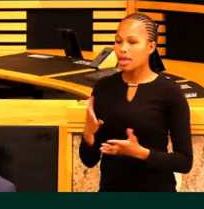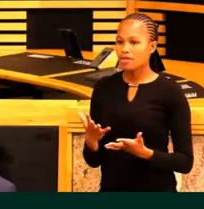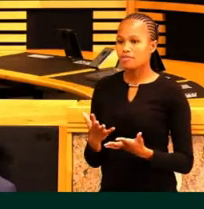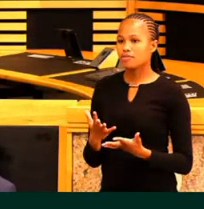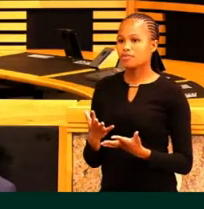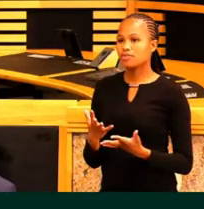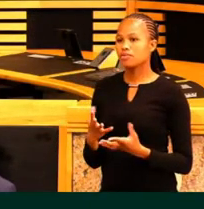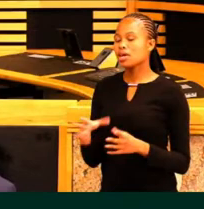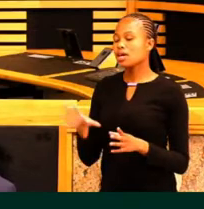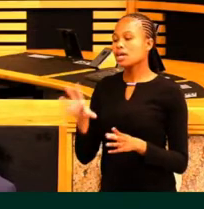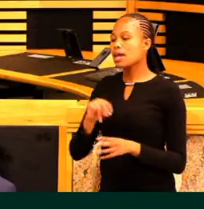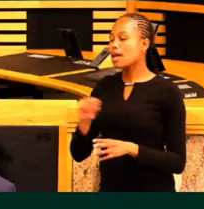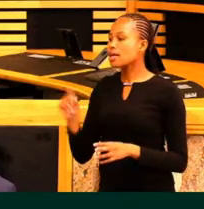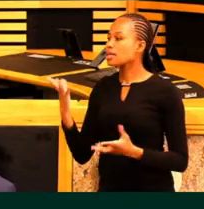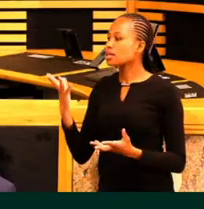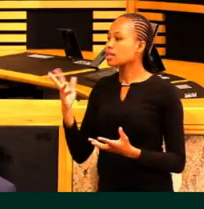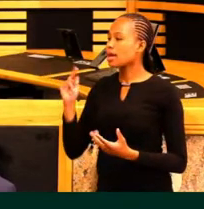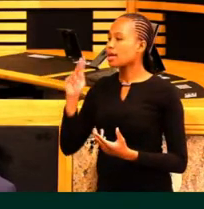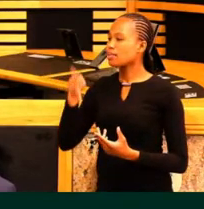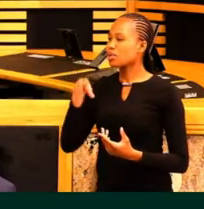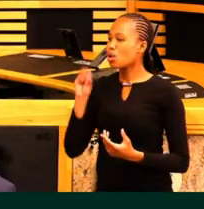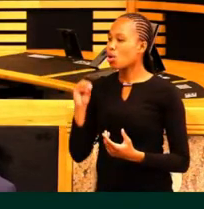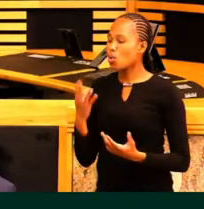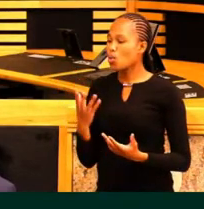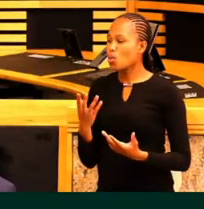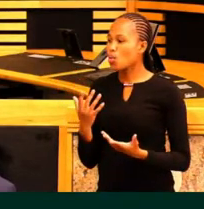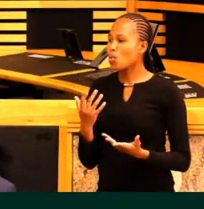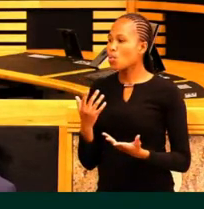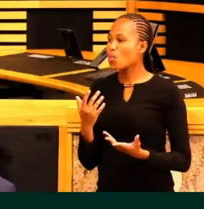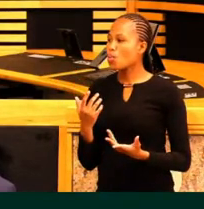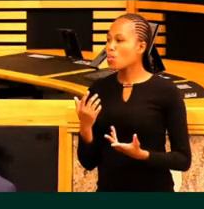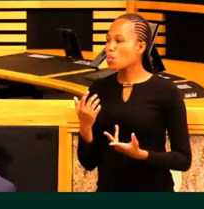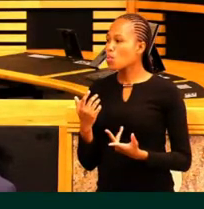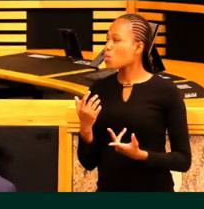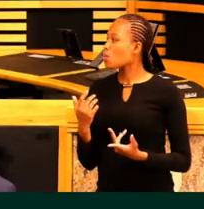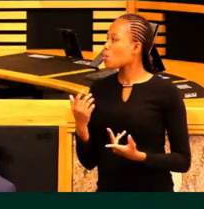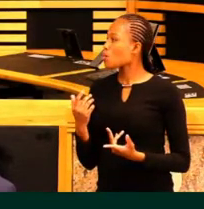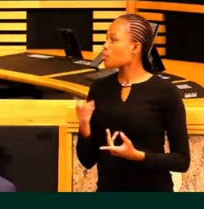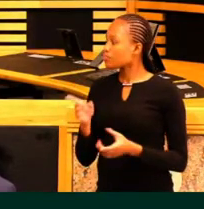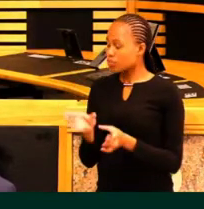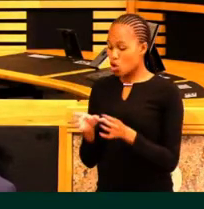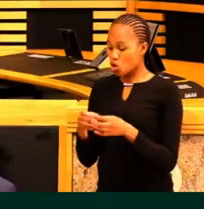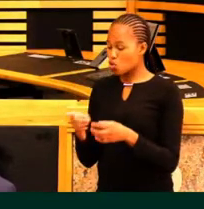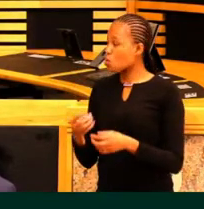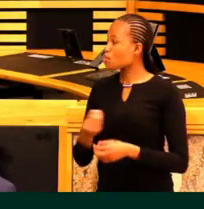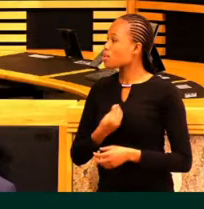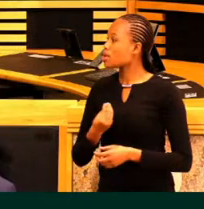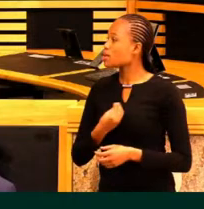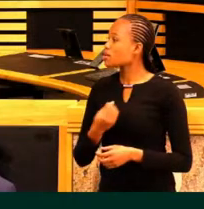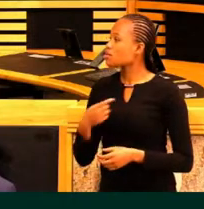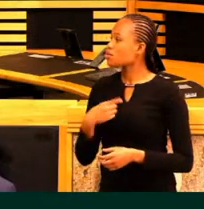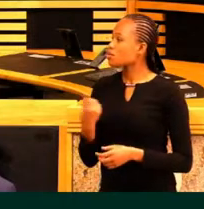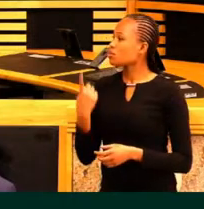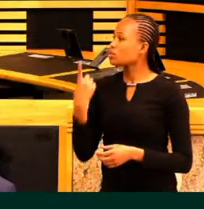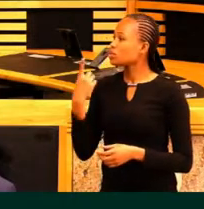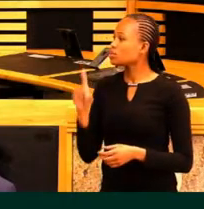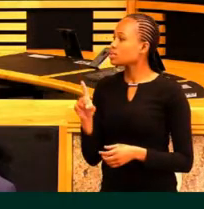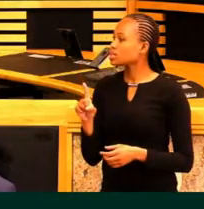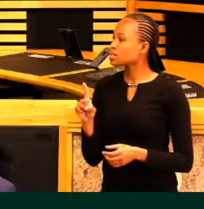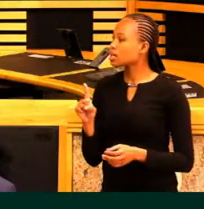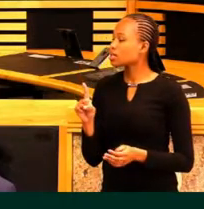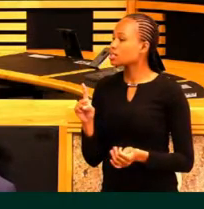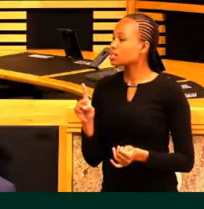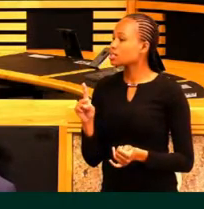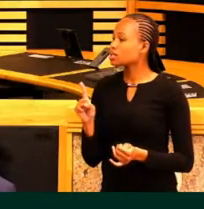npos around and we have on that group of young people we've started a